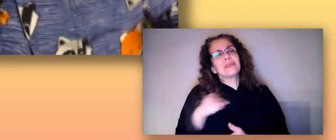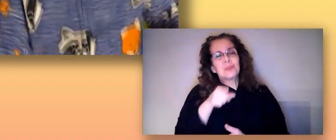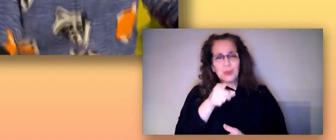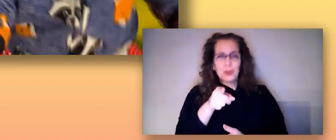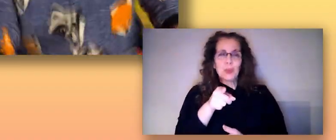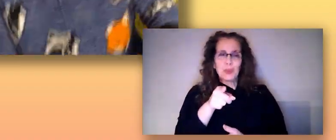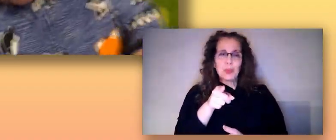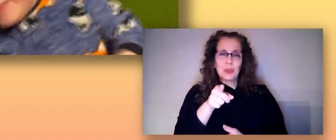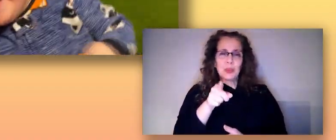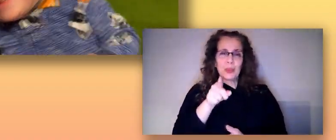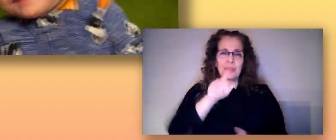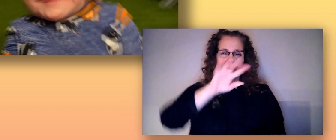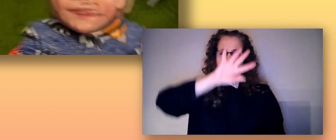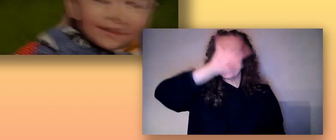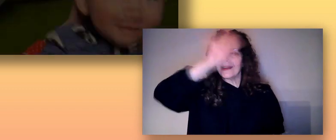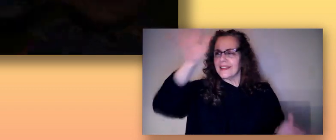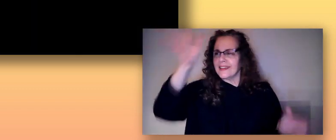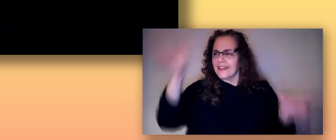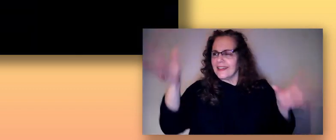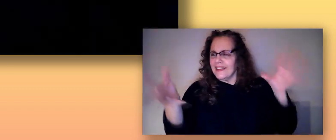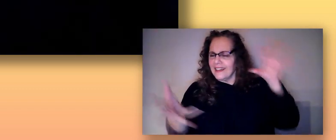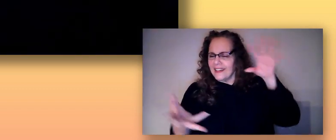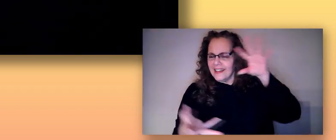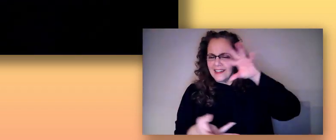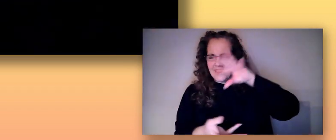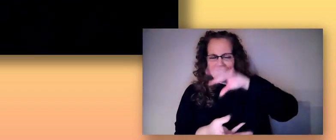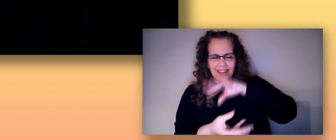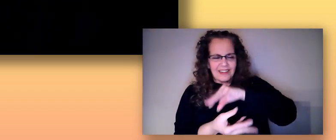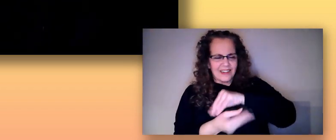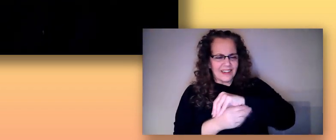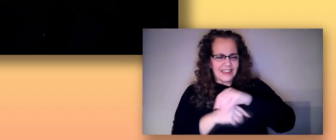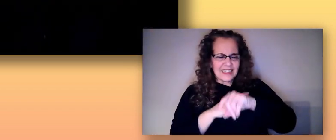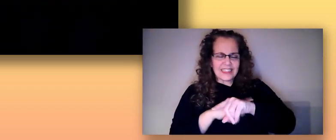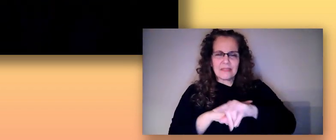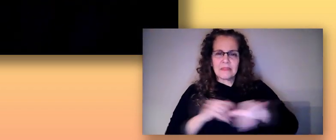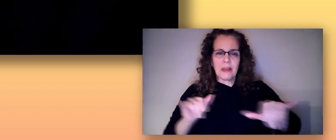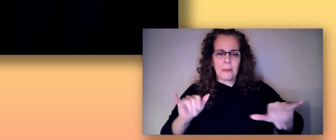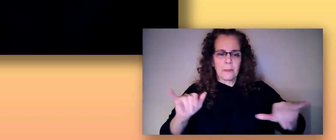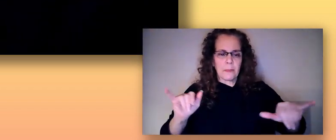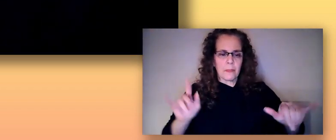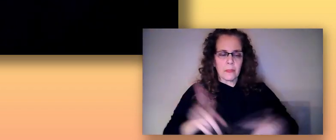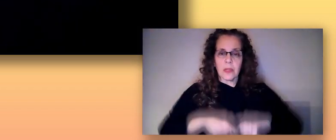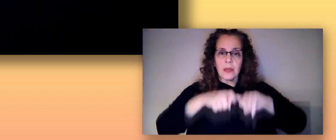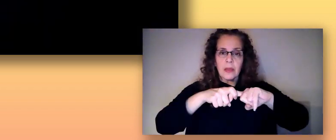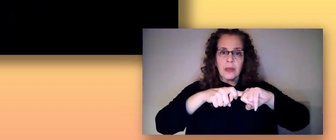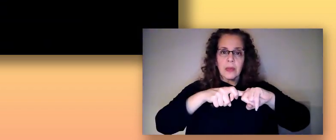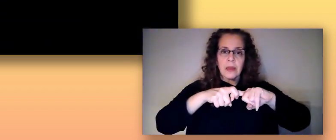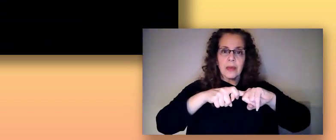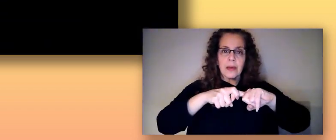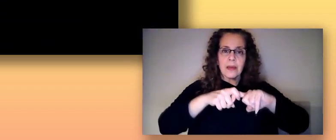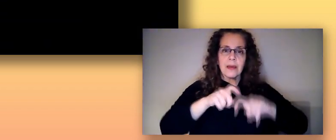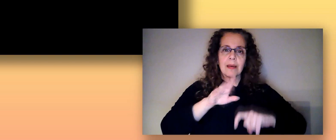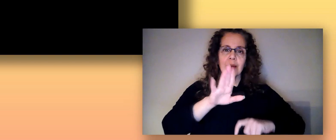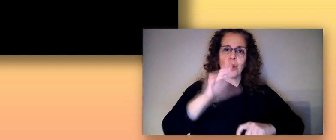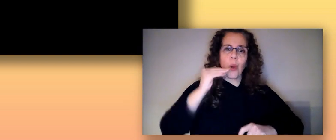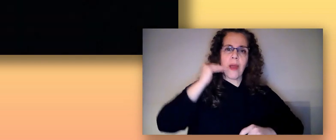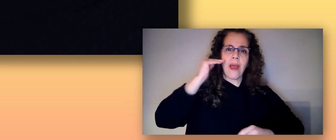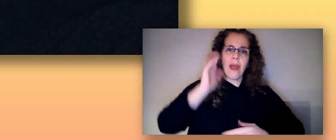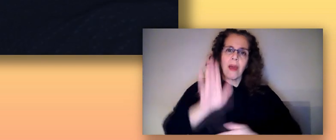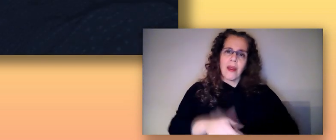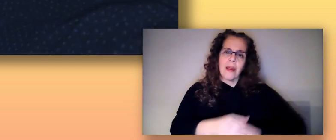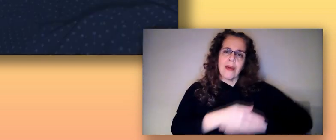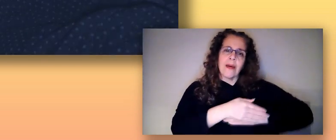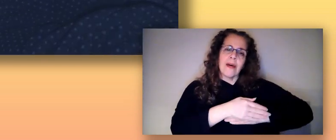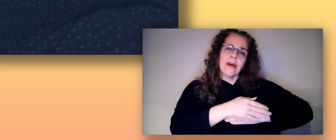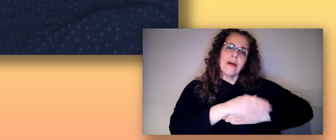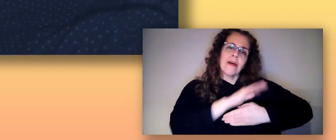at once. All of time stopped. your head upon my chest, your